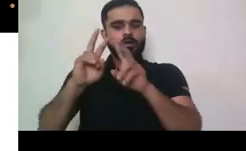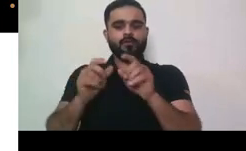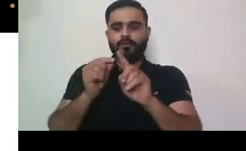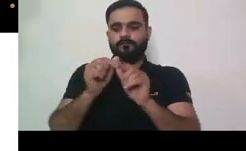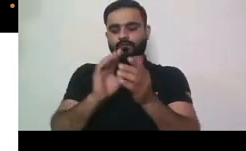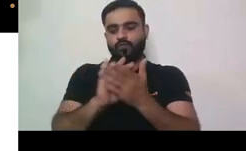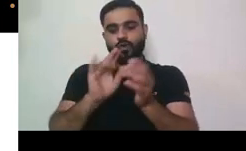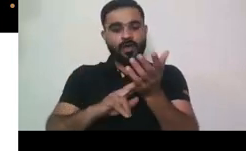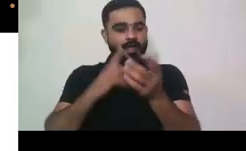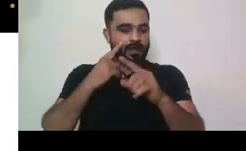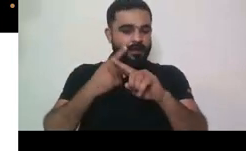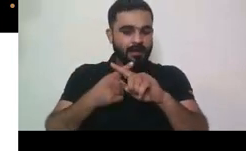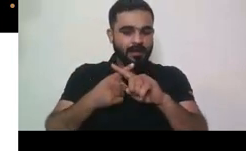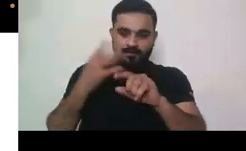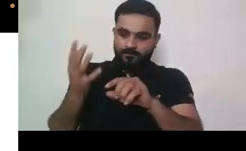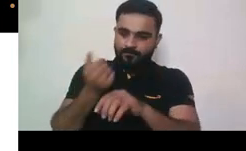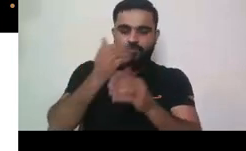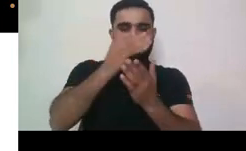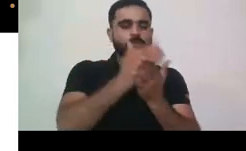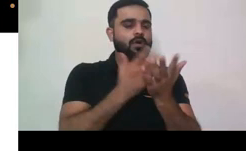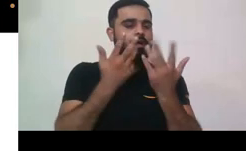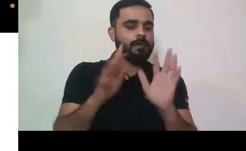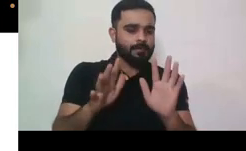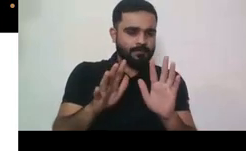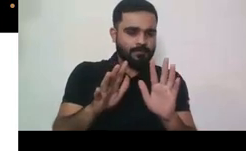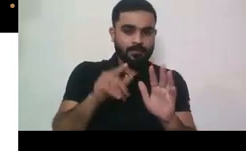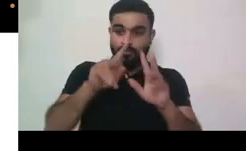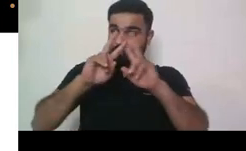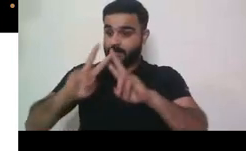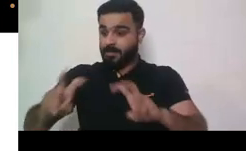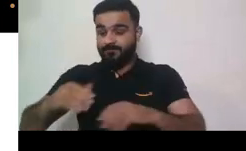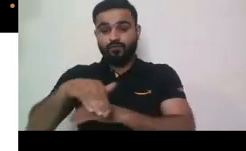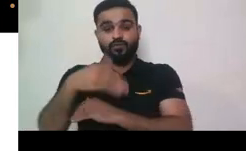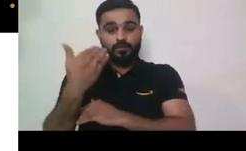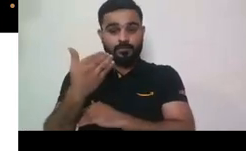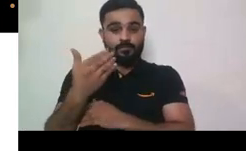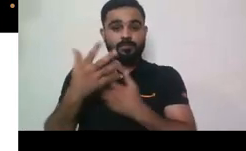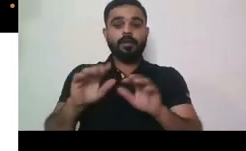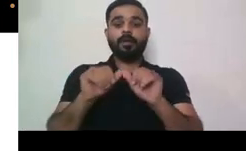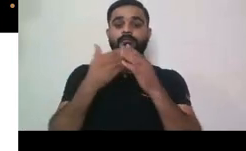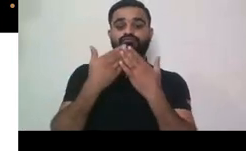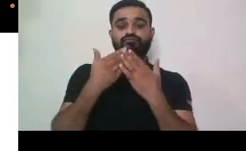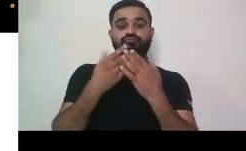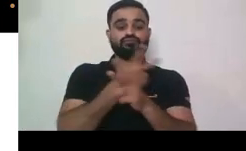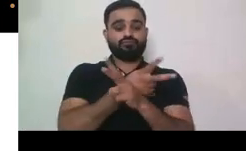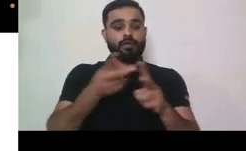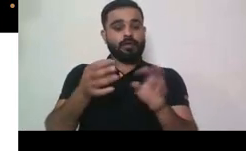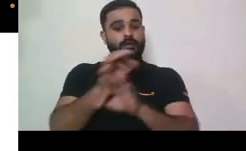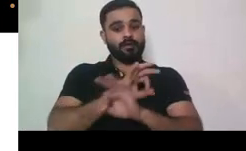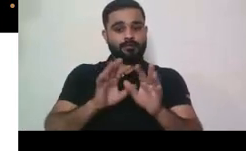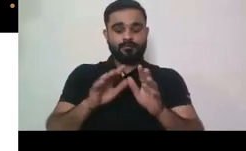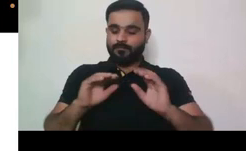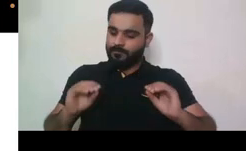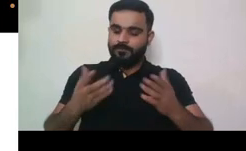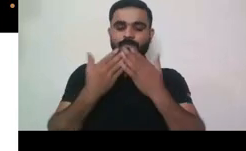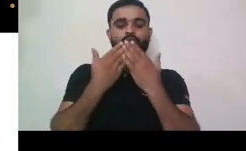approach, any phonic programs, any research has been conducted, or any case studies is available. We started